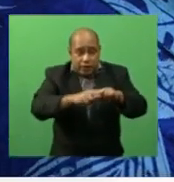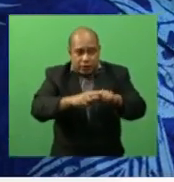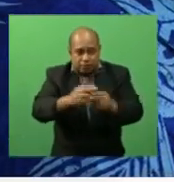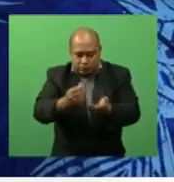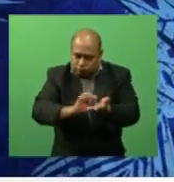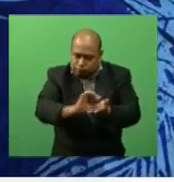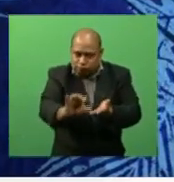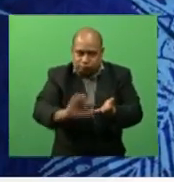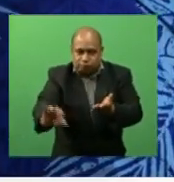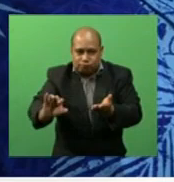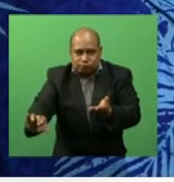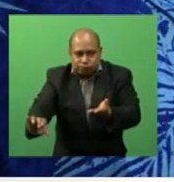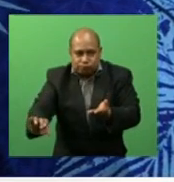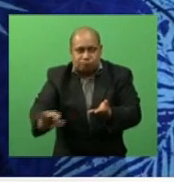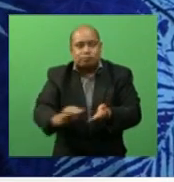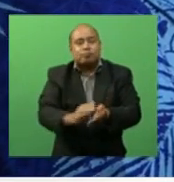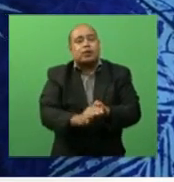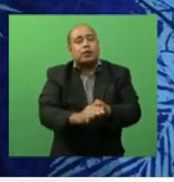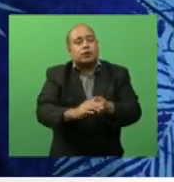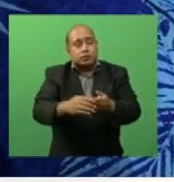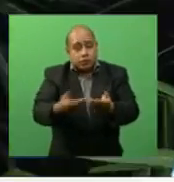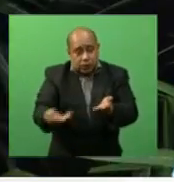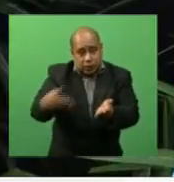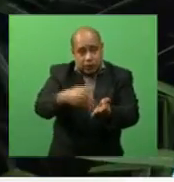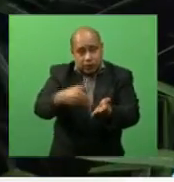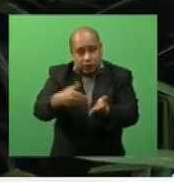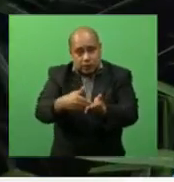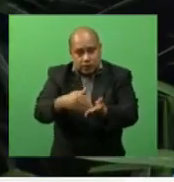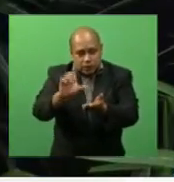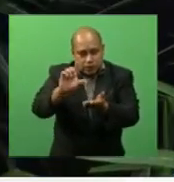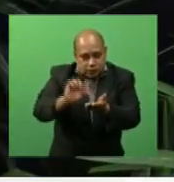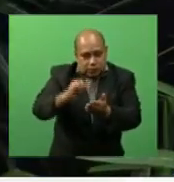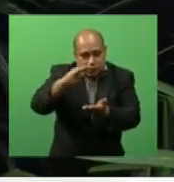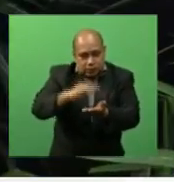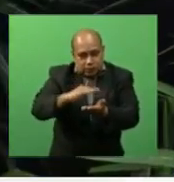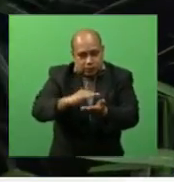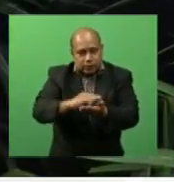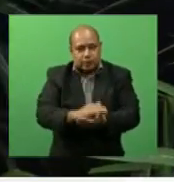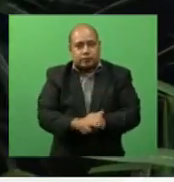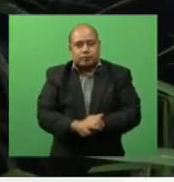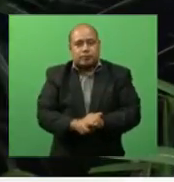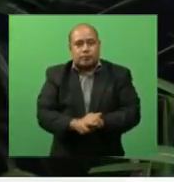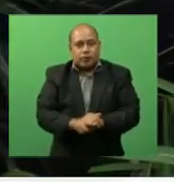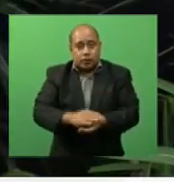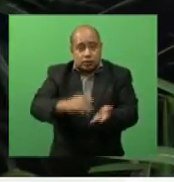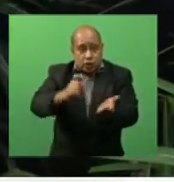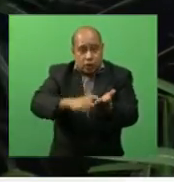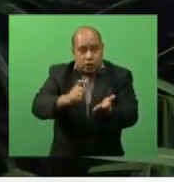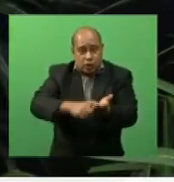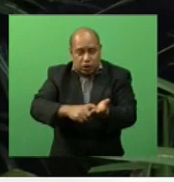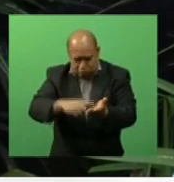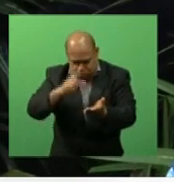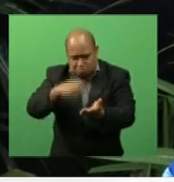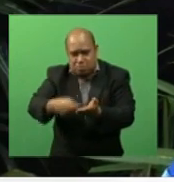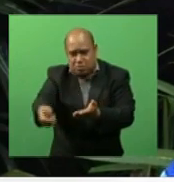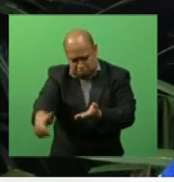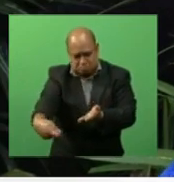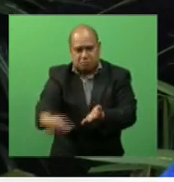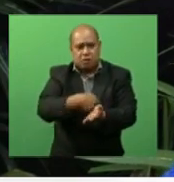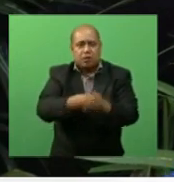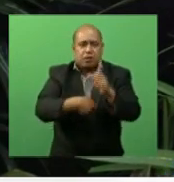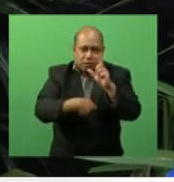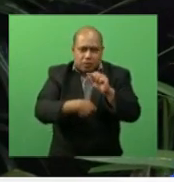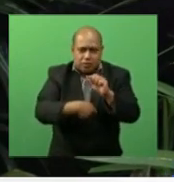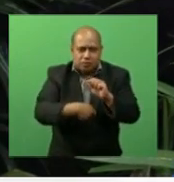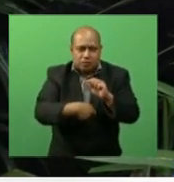that repayments have to start coming in eventually. Credit is a credit, a loan is a loan, needs to be paid, needs to be repaid.